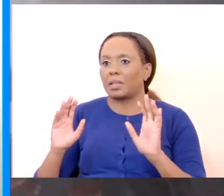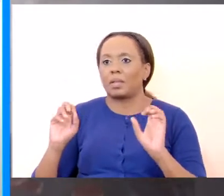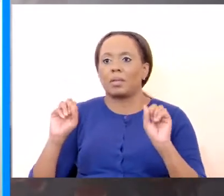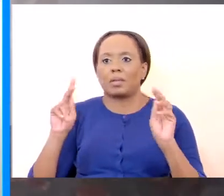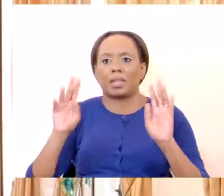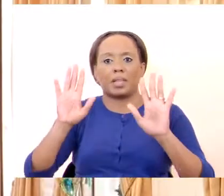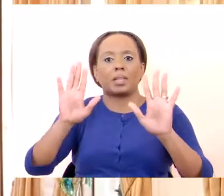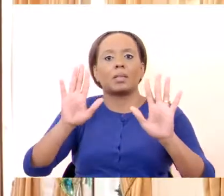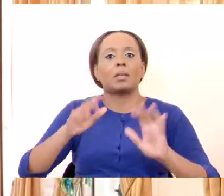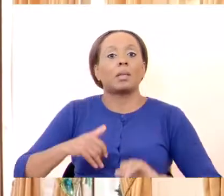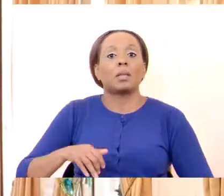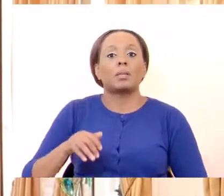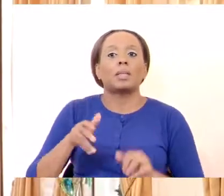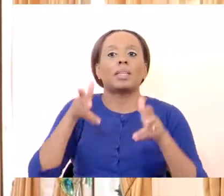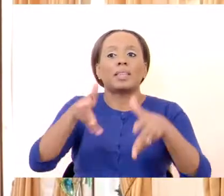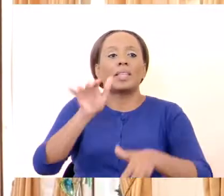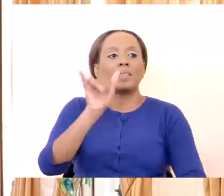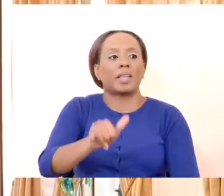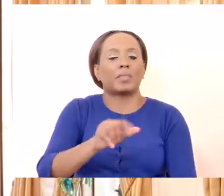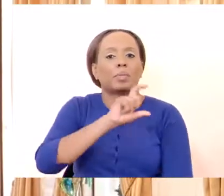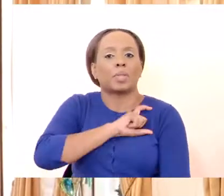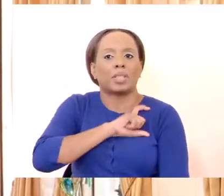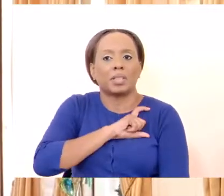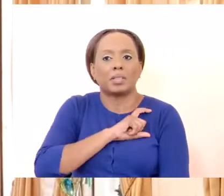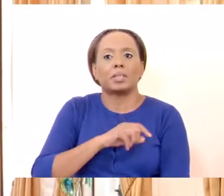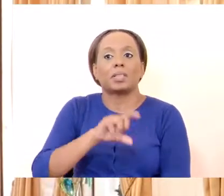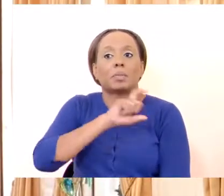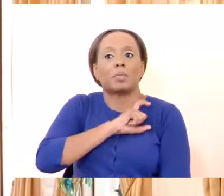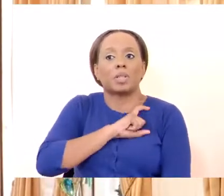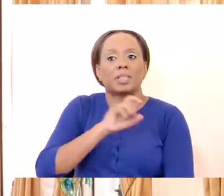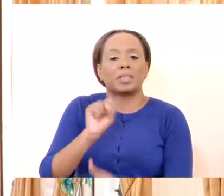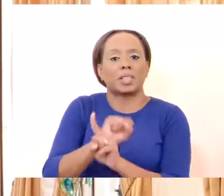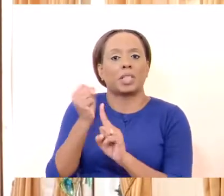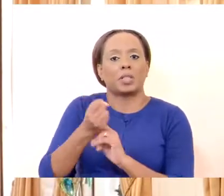Police, please, since the matter is under investigation.